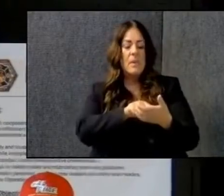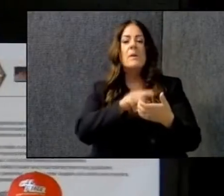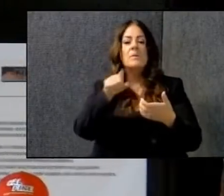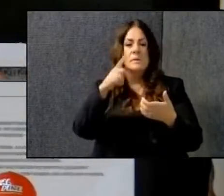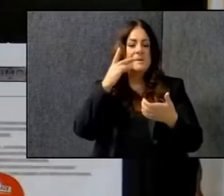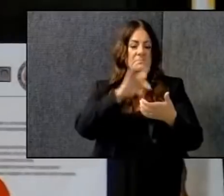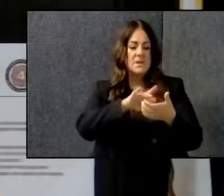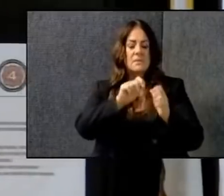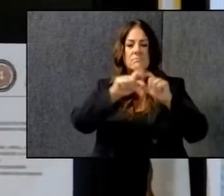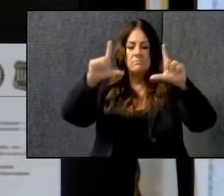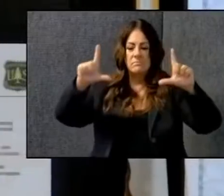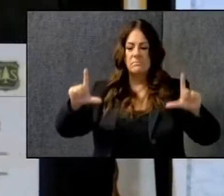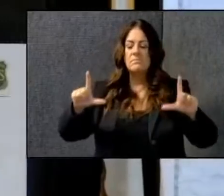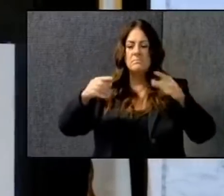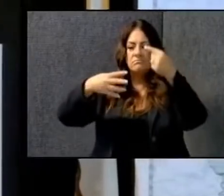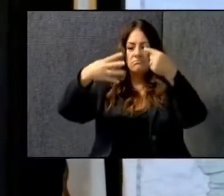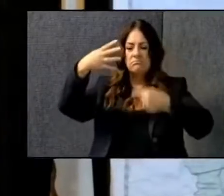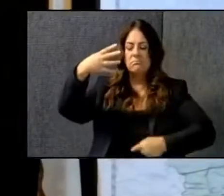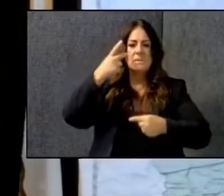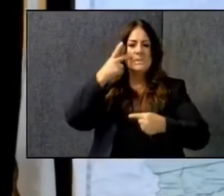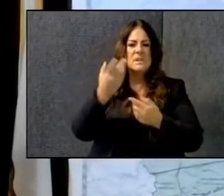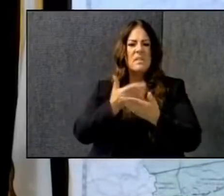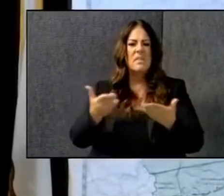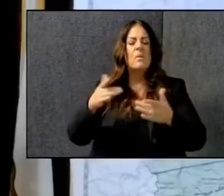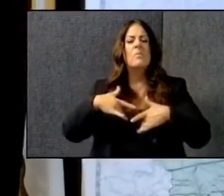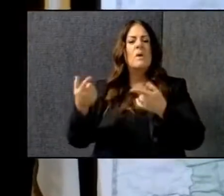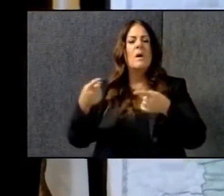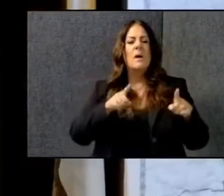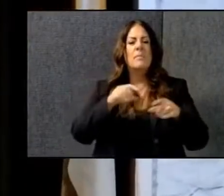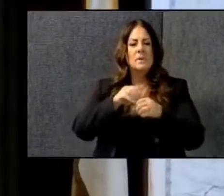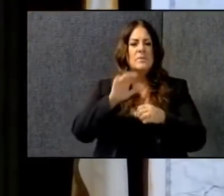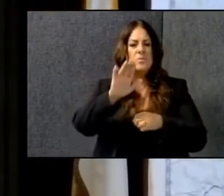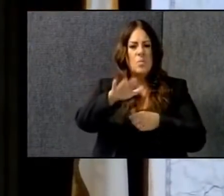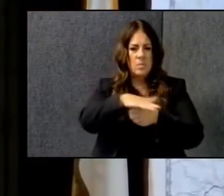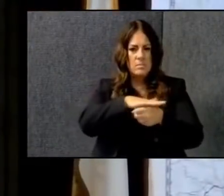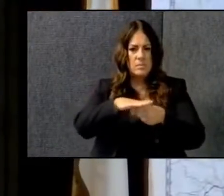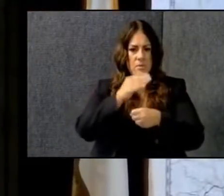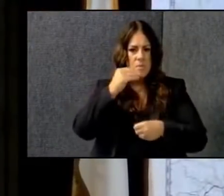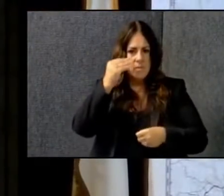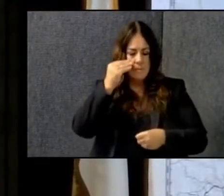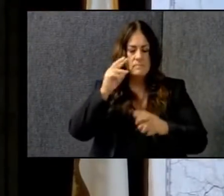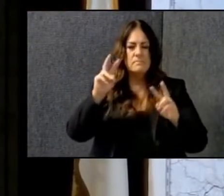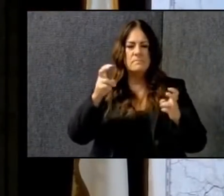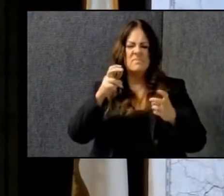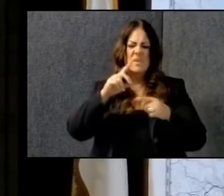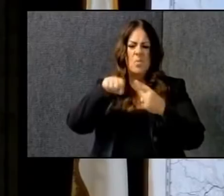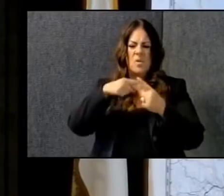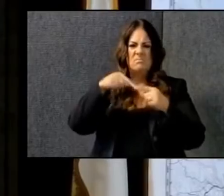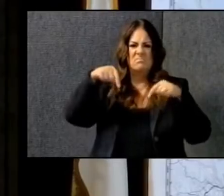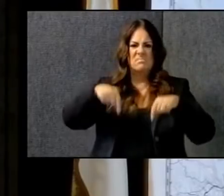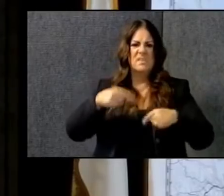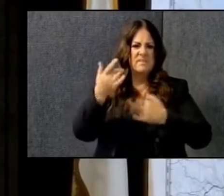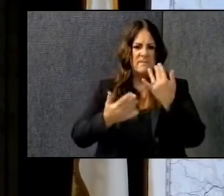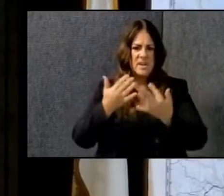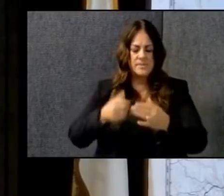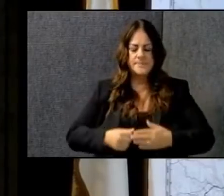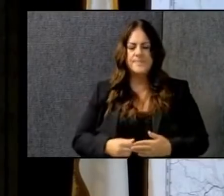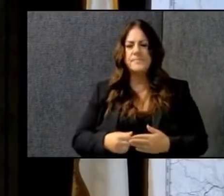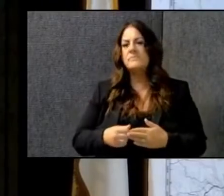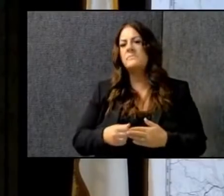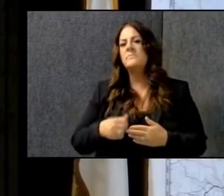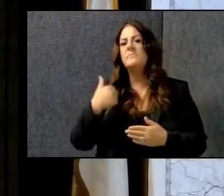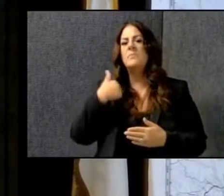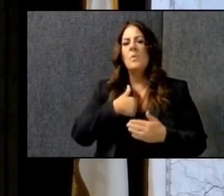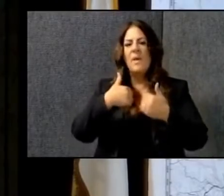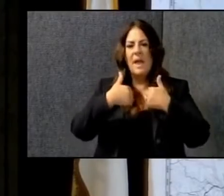of interest to the community that have been established as part of this incident. Again, we do maintain 2